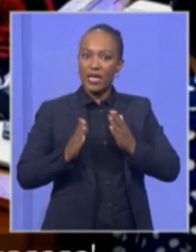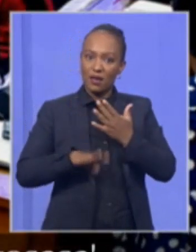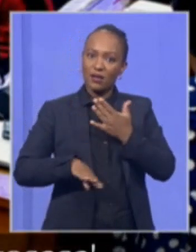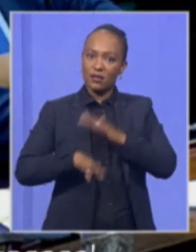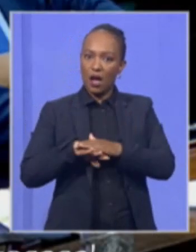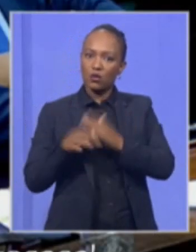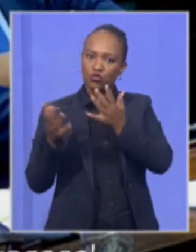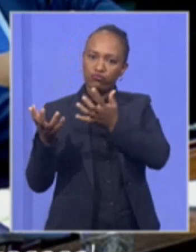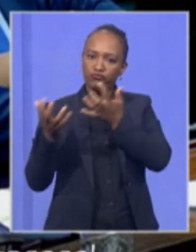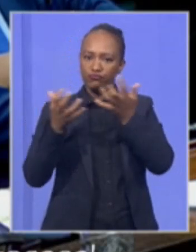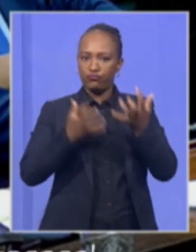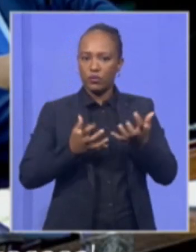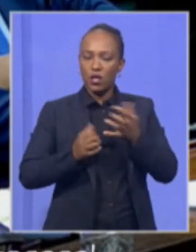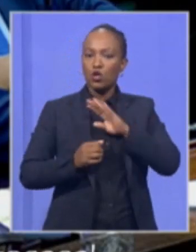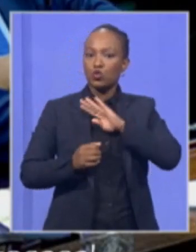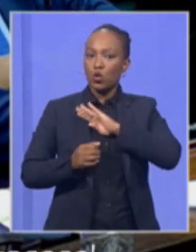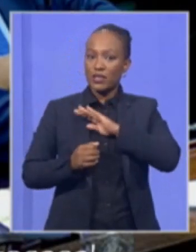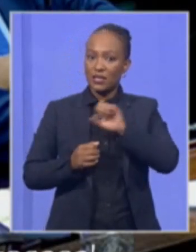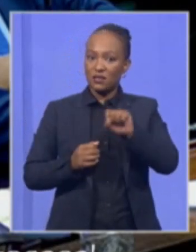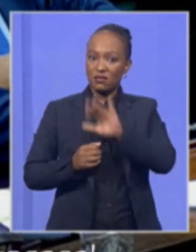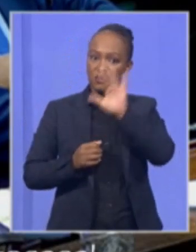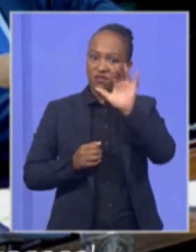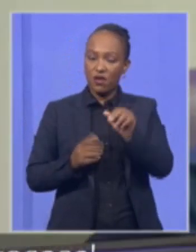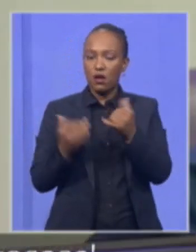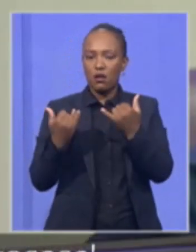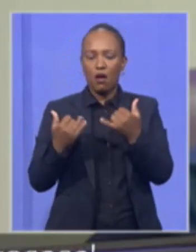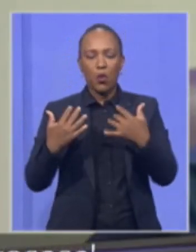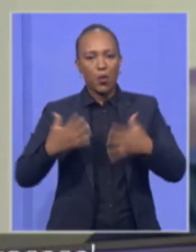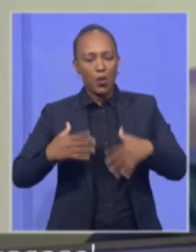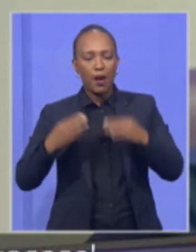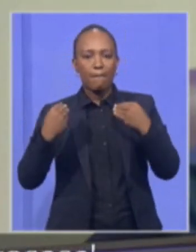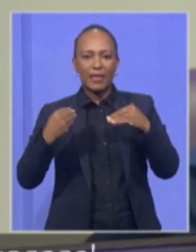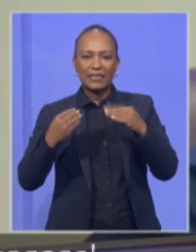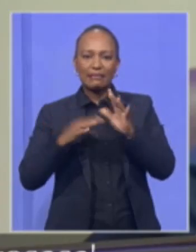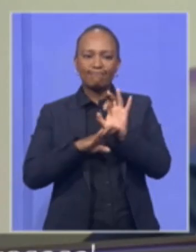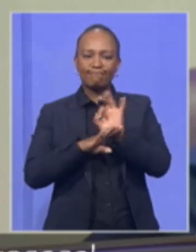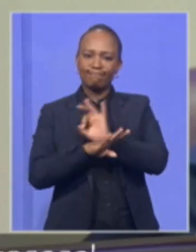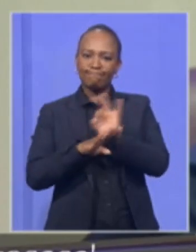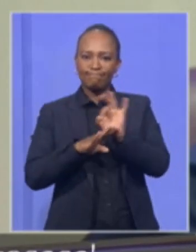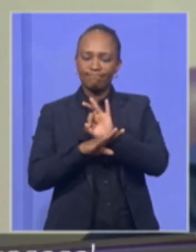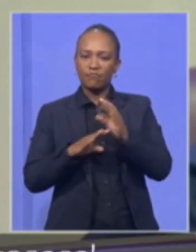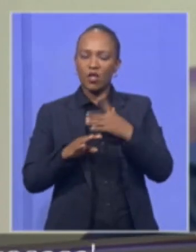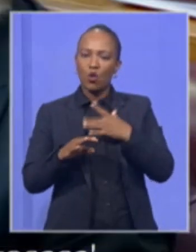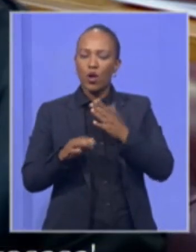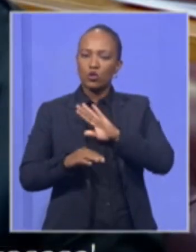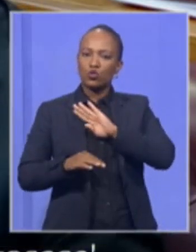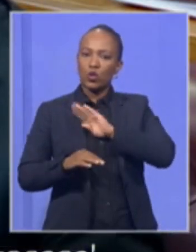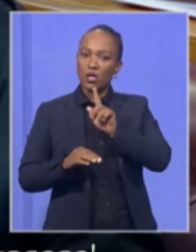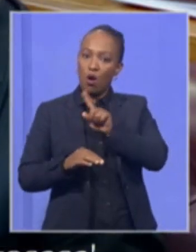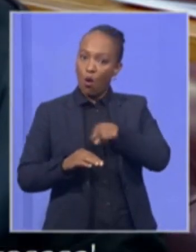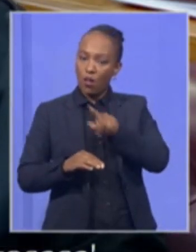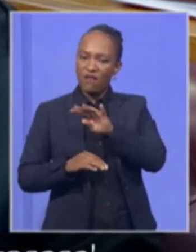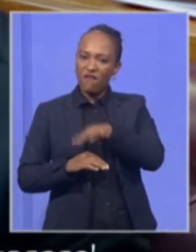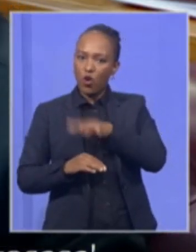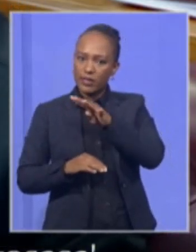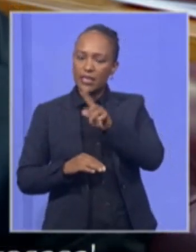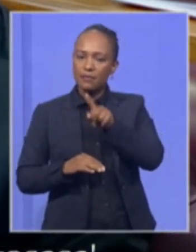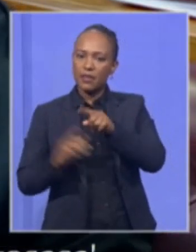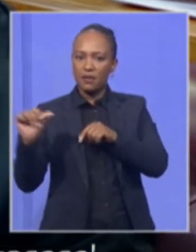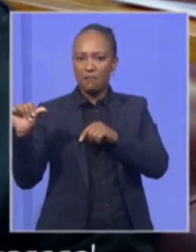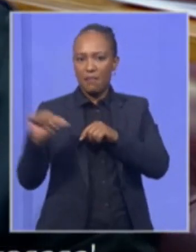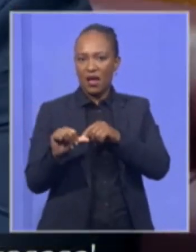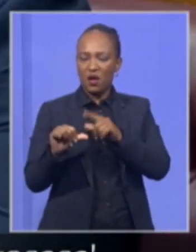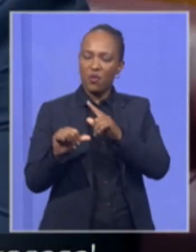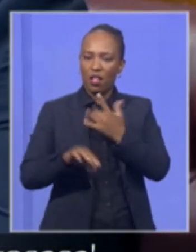Sešole sa Afrika Borwa se re se šoma bošego le mosegare go katana le go buša ditopo tša mašole a 14 a wa hlokofaletšego dikgohlanong tša